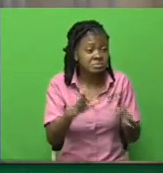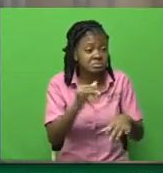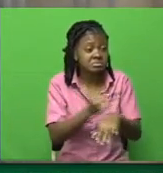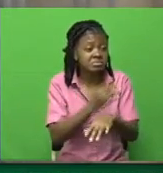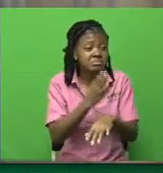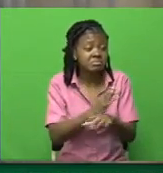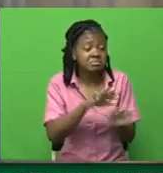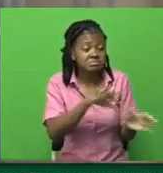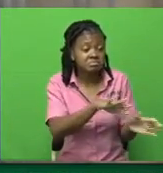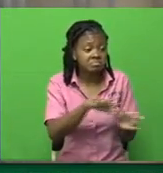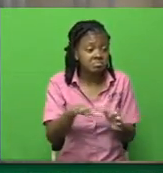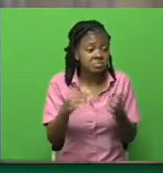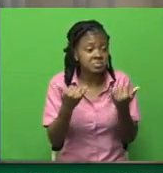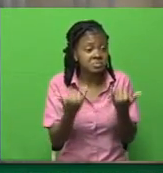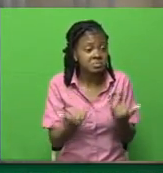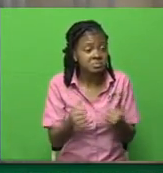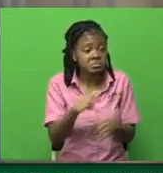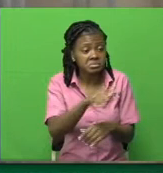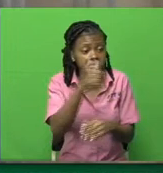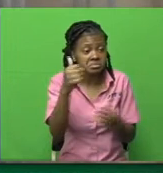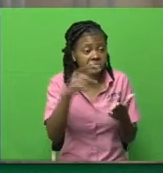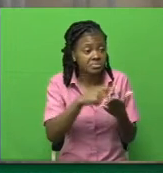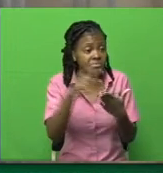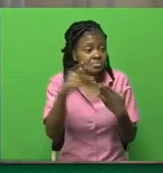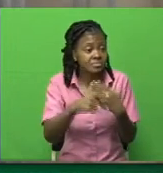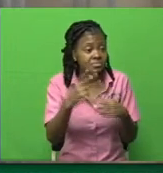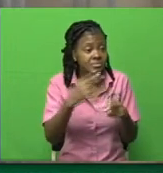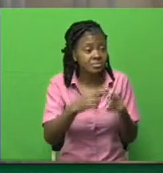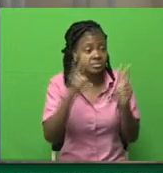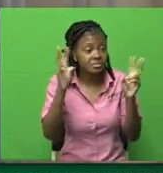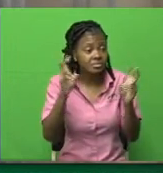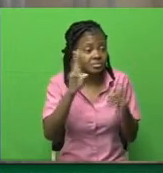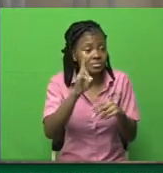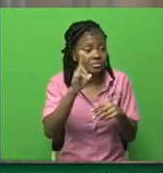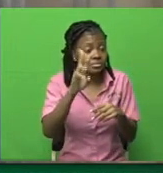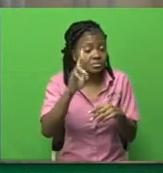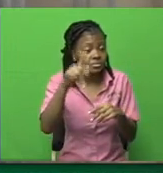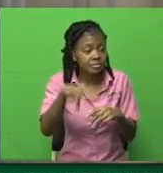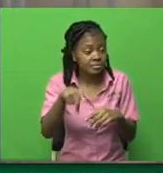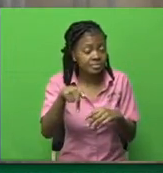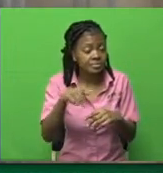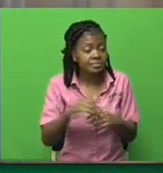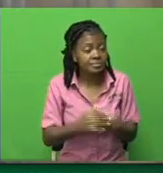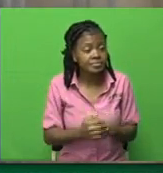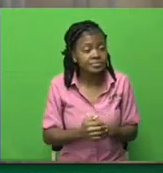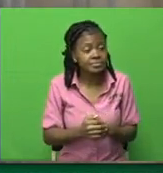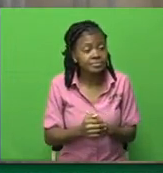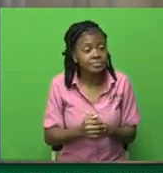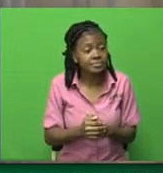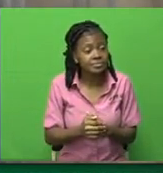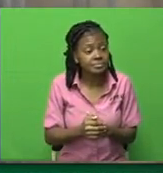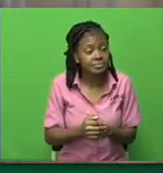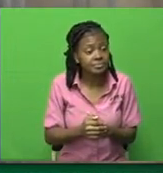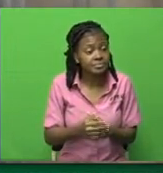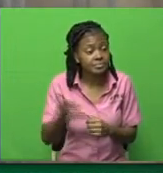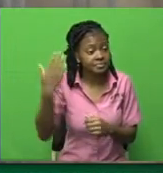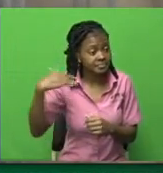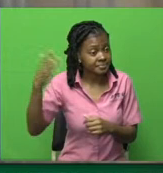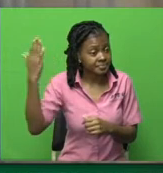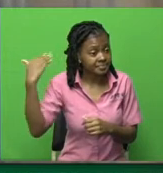another form of employment label they have cut expenditure by 0.5 billion dollars